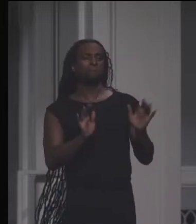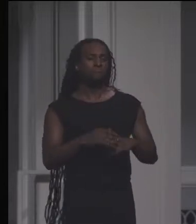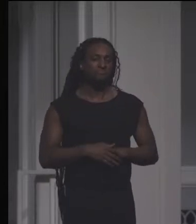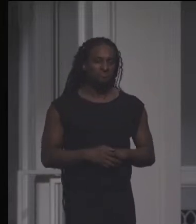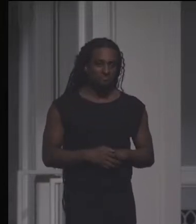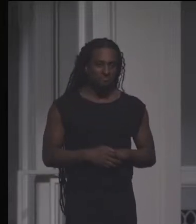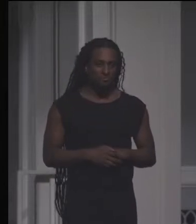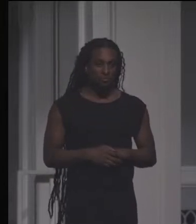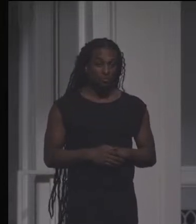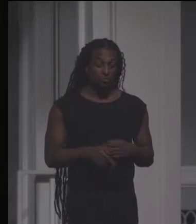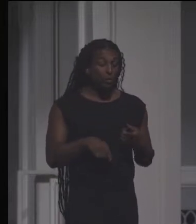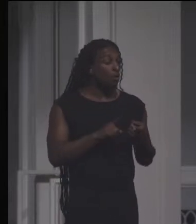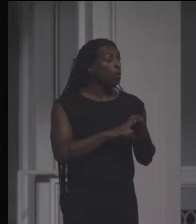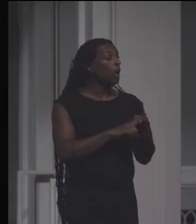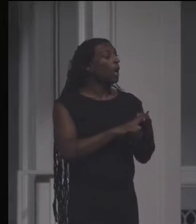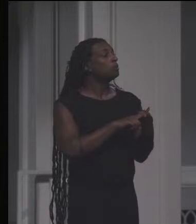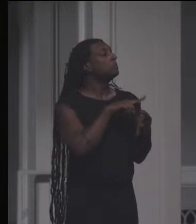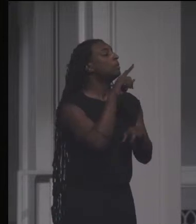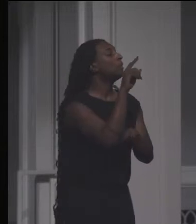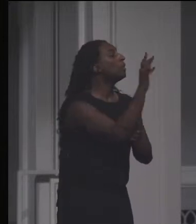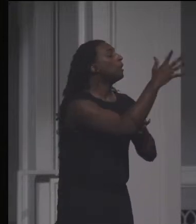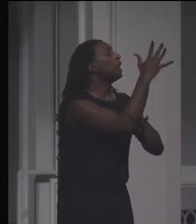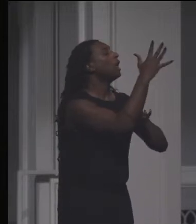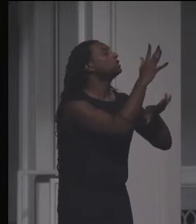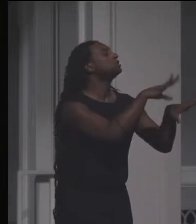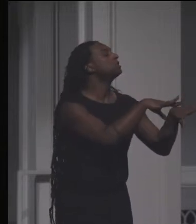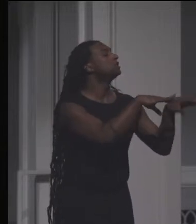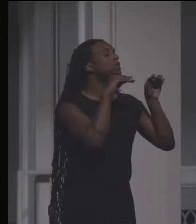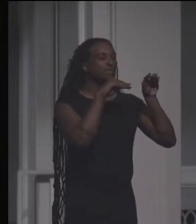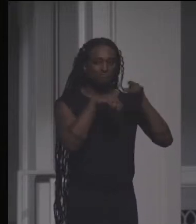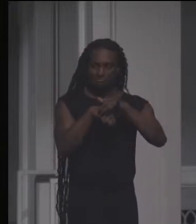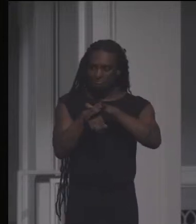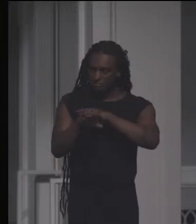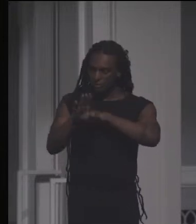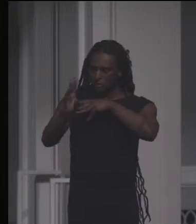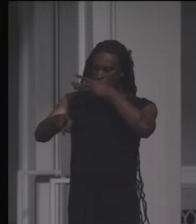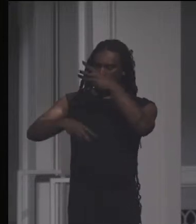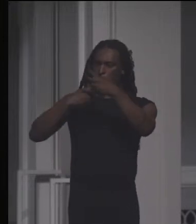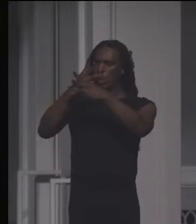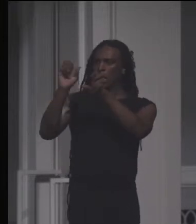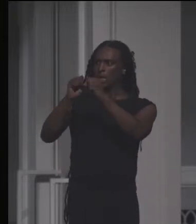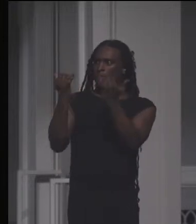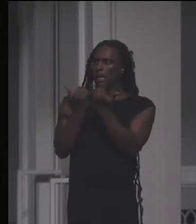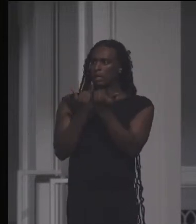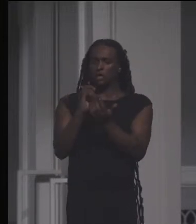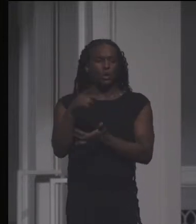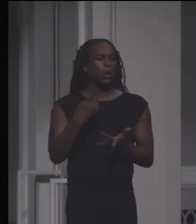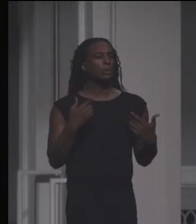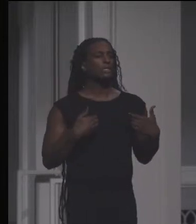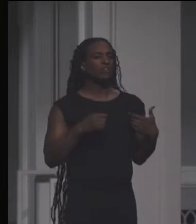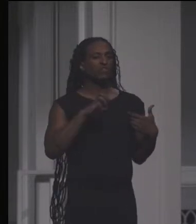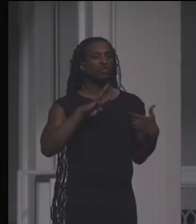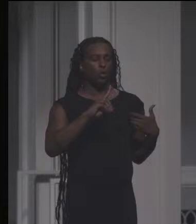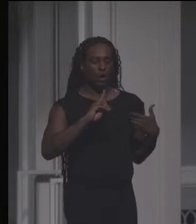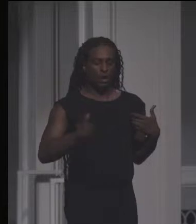When she leaves the cave and enters the world with only the broken sword she's found and a bony horse she's befriended along the